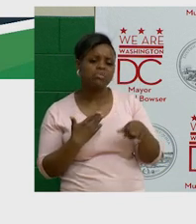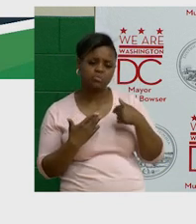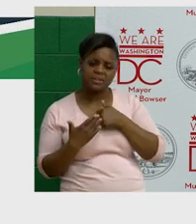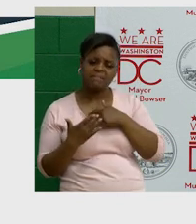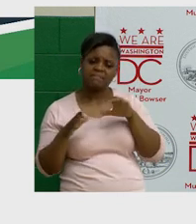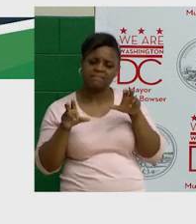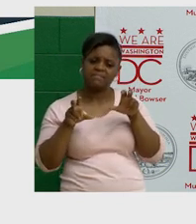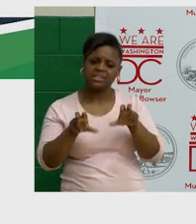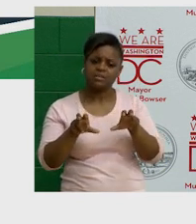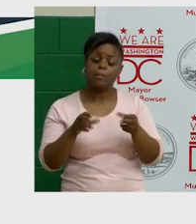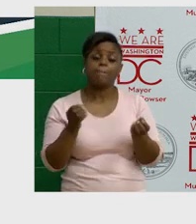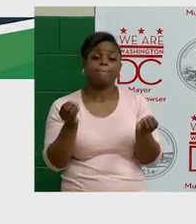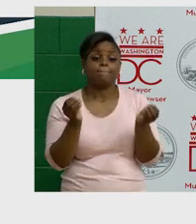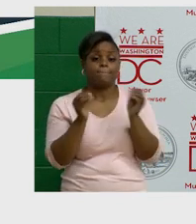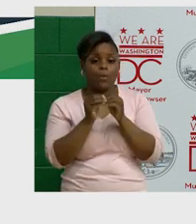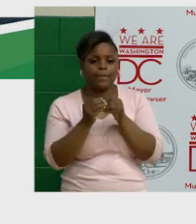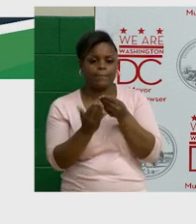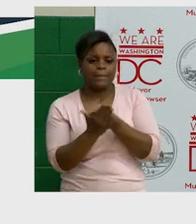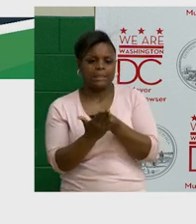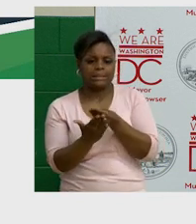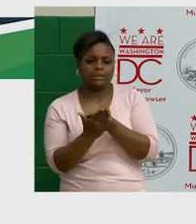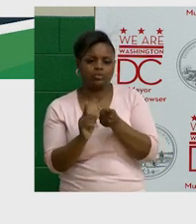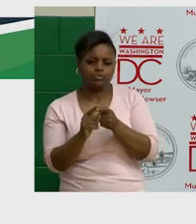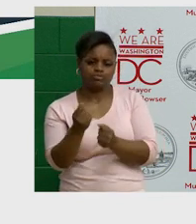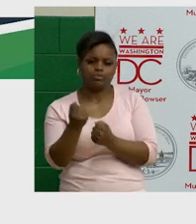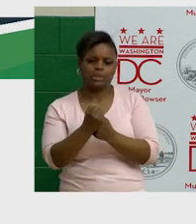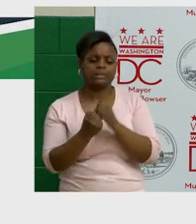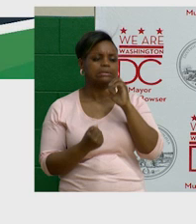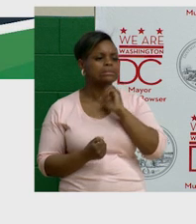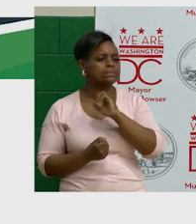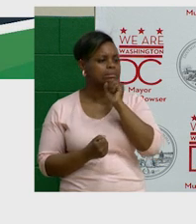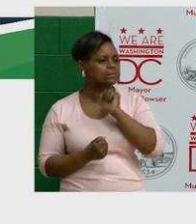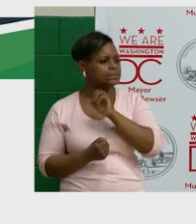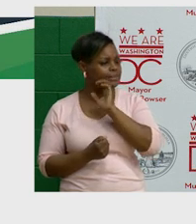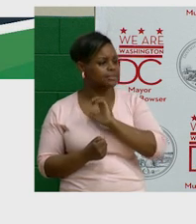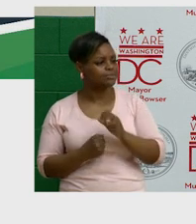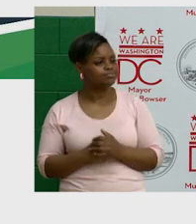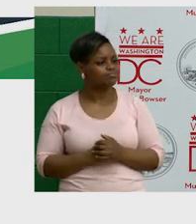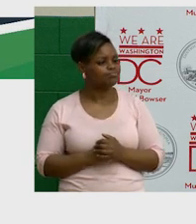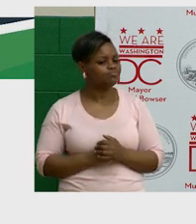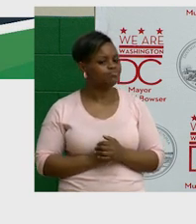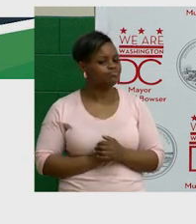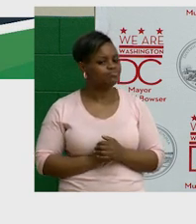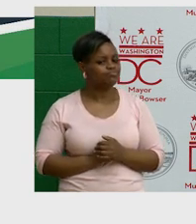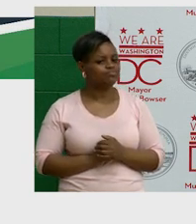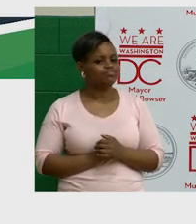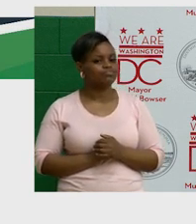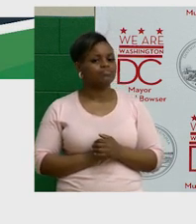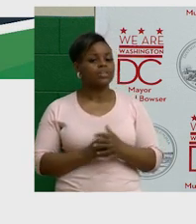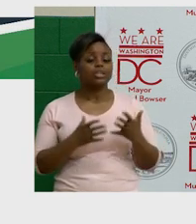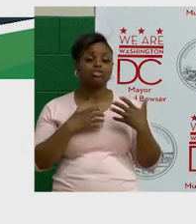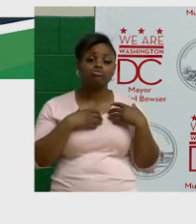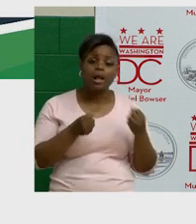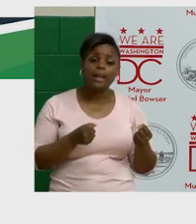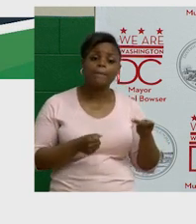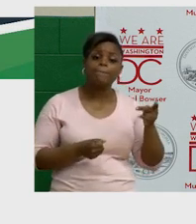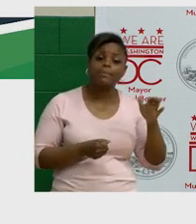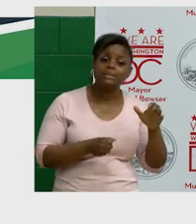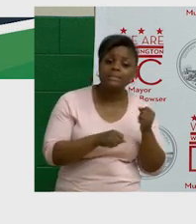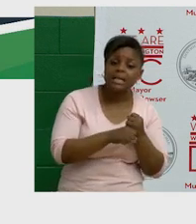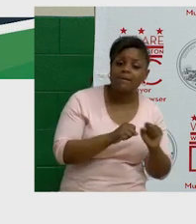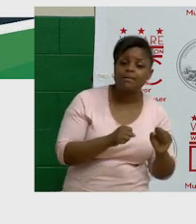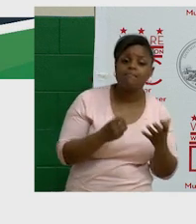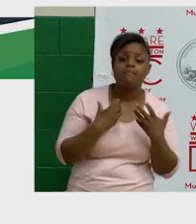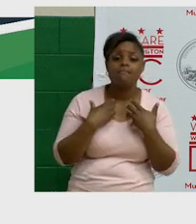additional resources to support our seniors, expand our reach in health and human services, strengthen public safety, provide safe